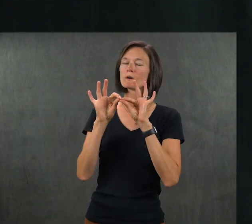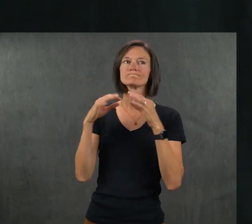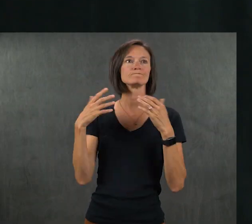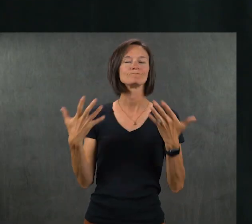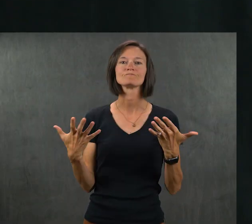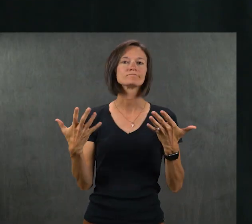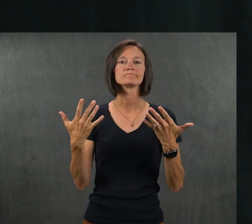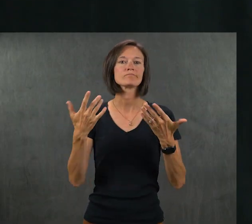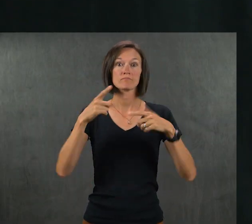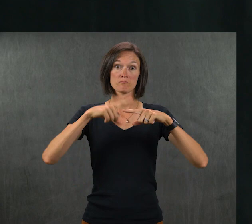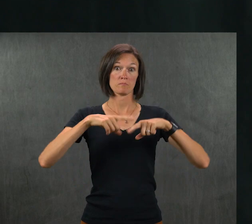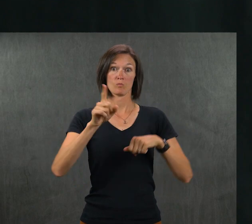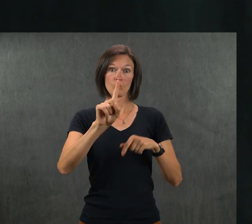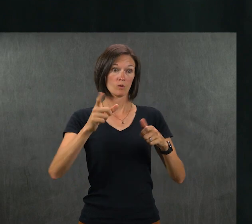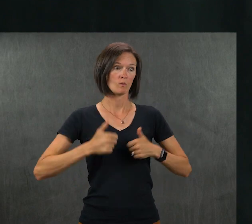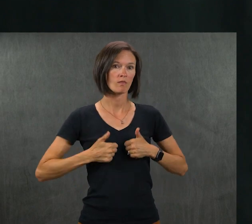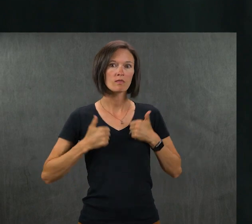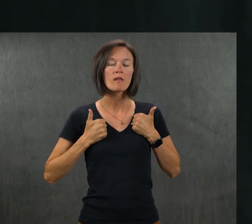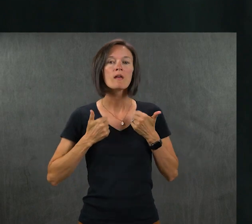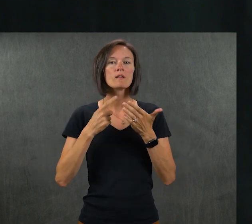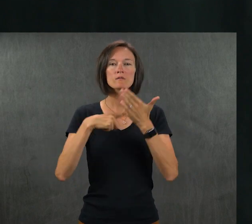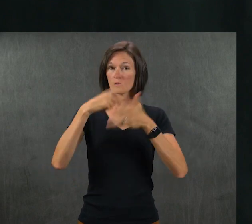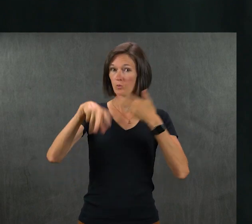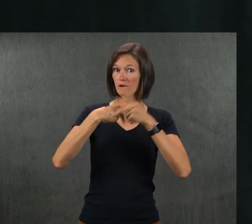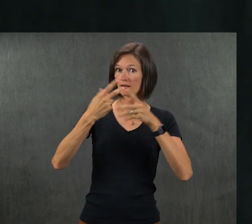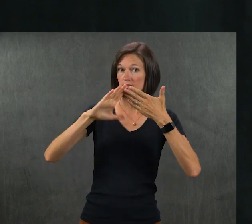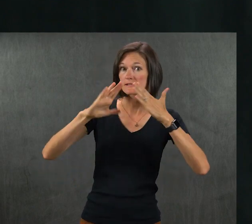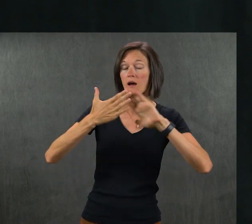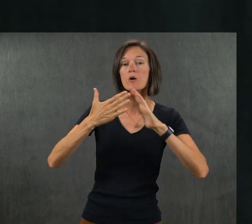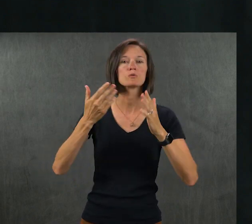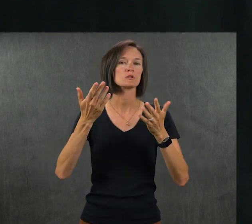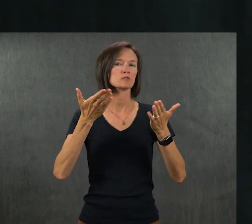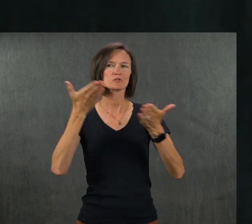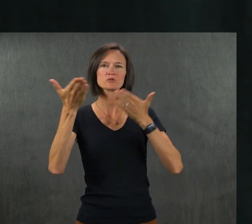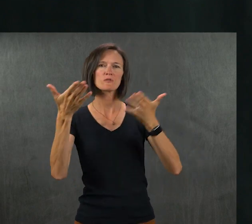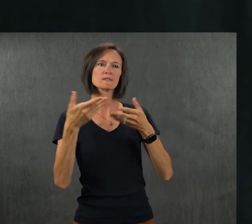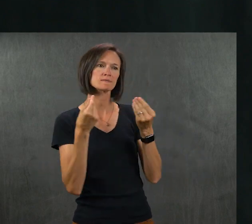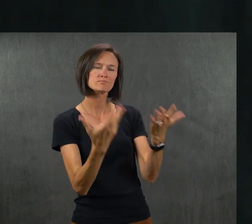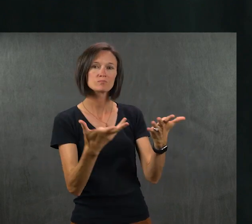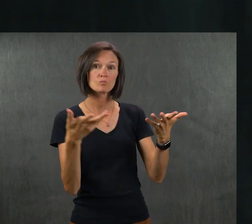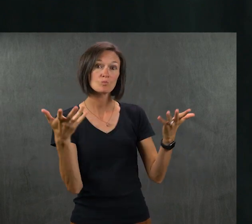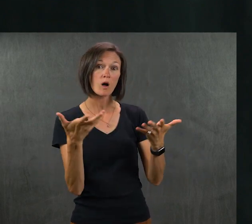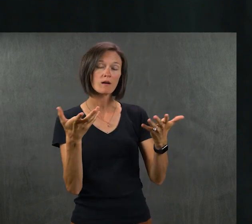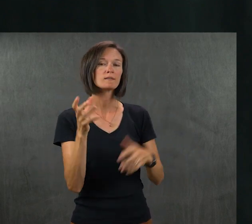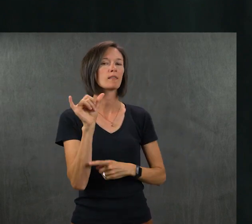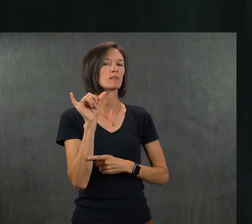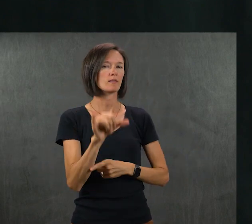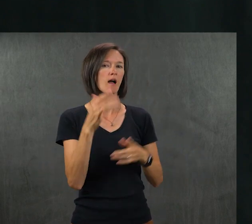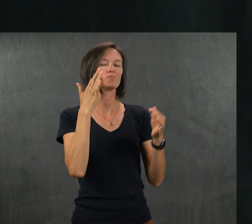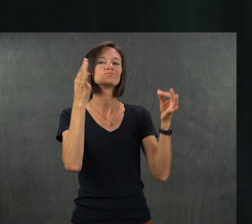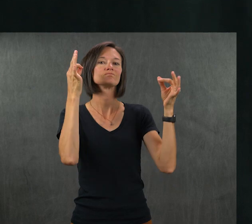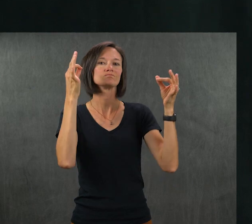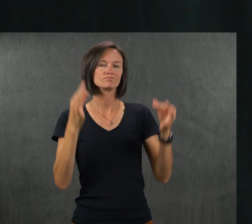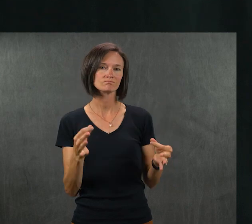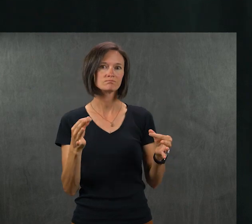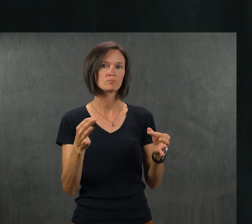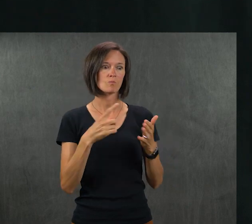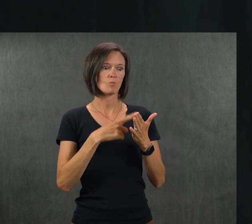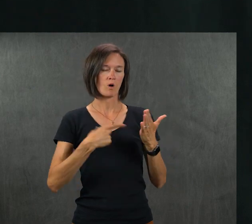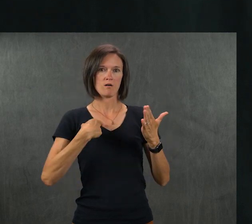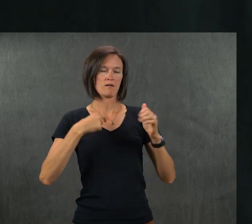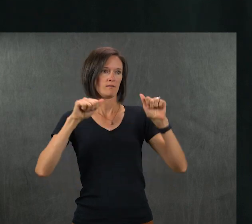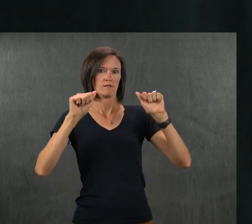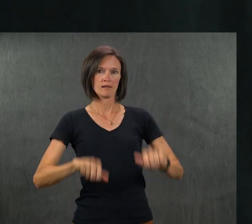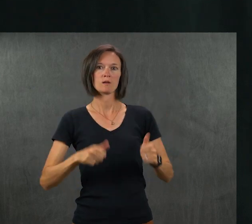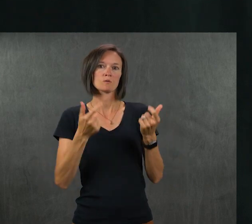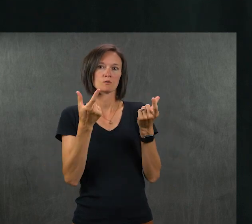one. Depending on where you live, what kind of town you live in, what kind of services are given, really is going to dictate